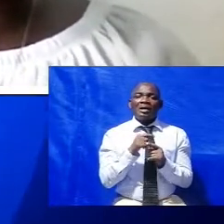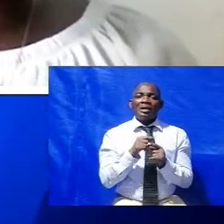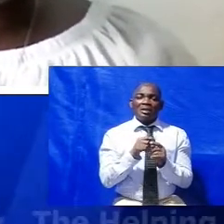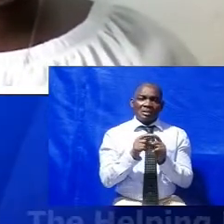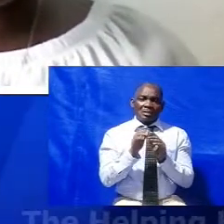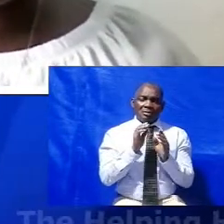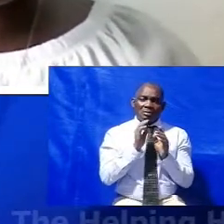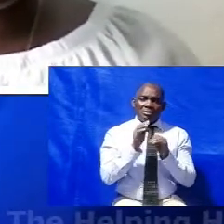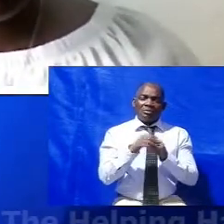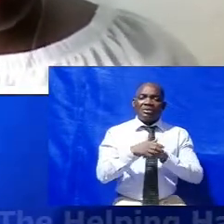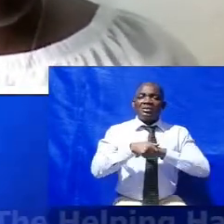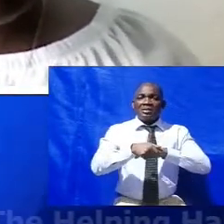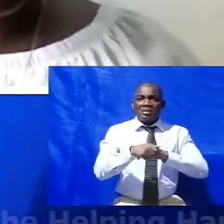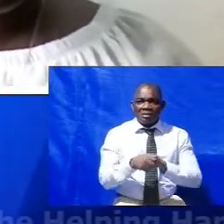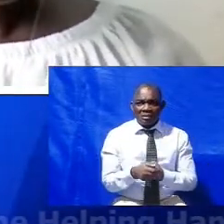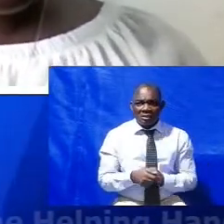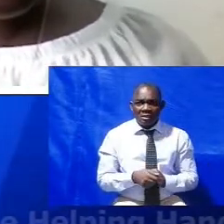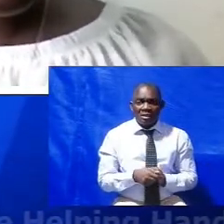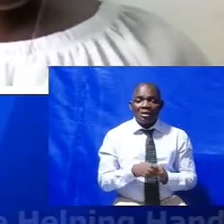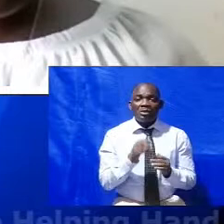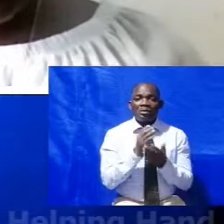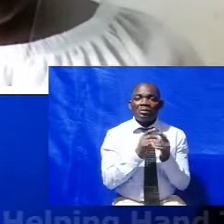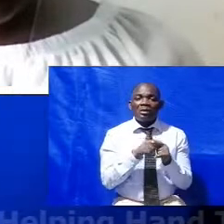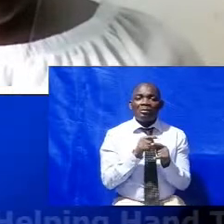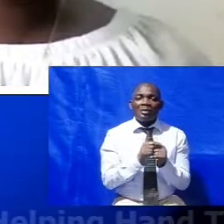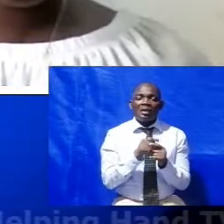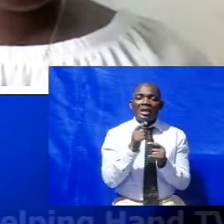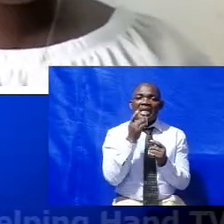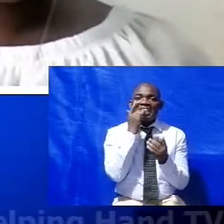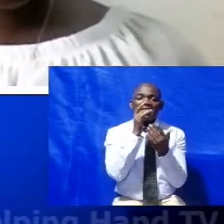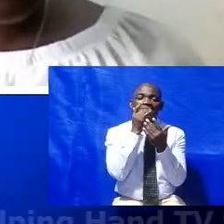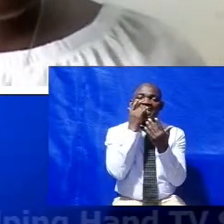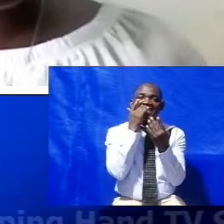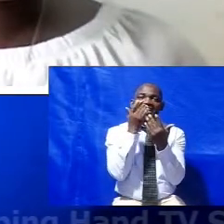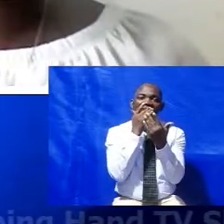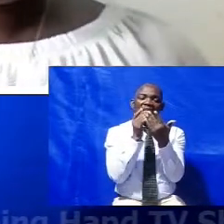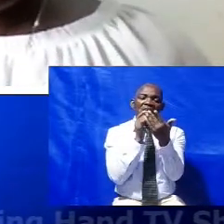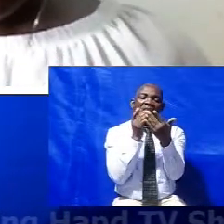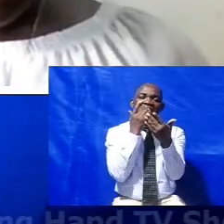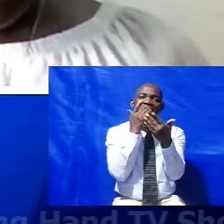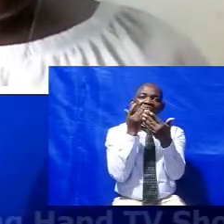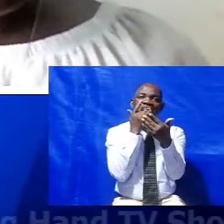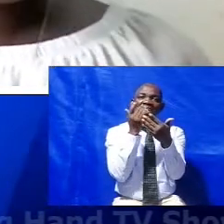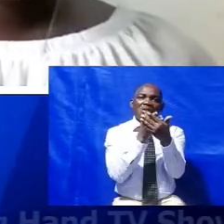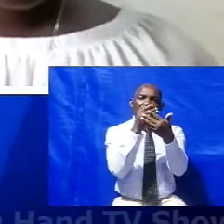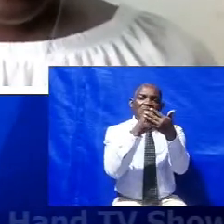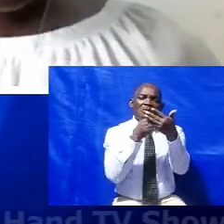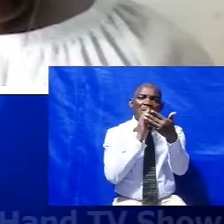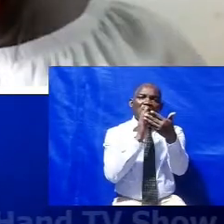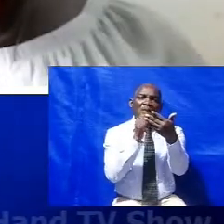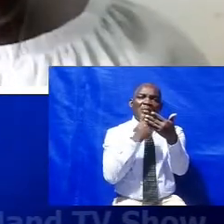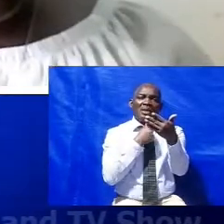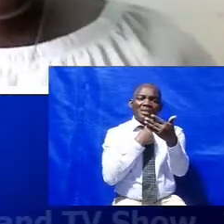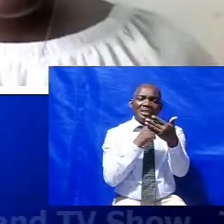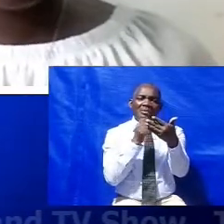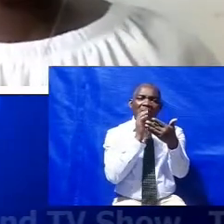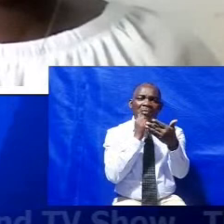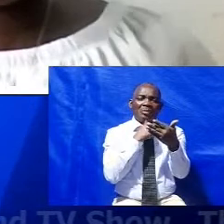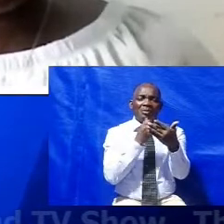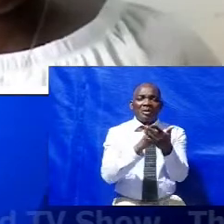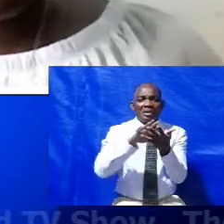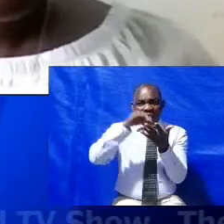I would have conversations with the mirror. Okay. So I just wake up and I'm like, hi, Deborah, how are you? So have you cooked